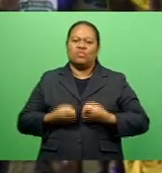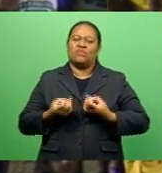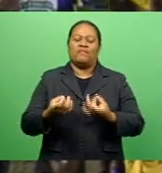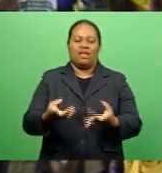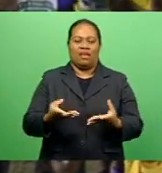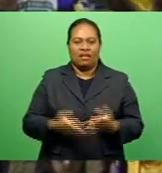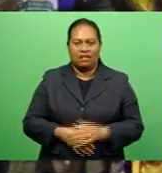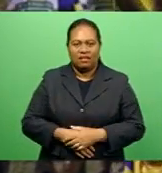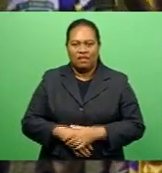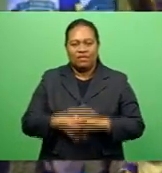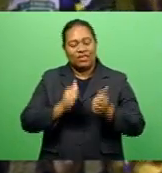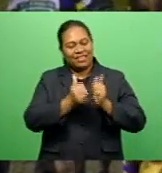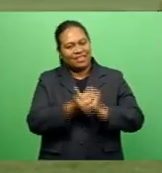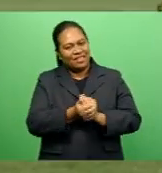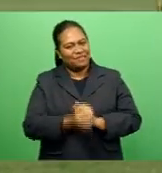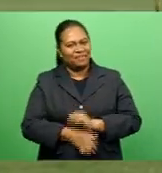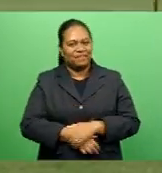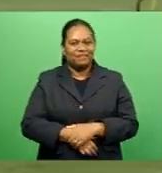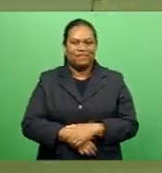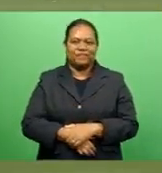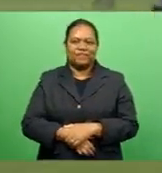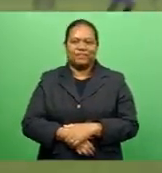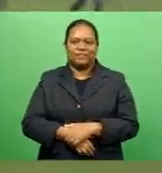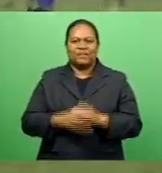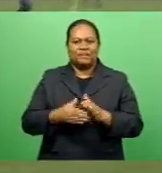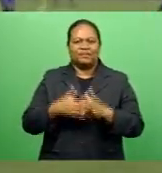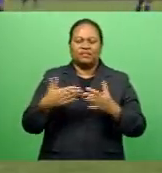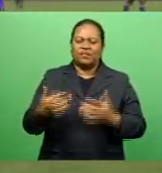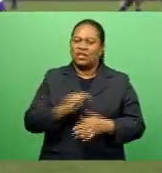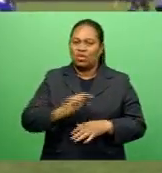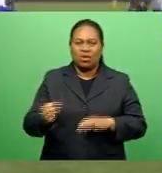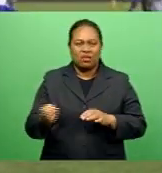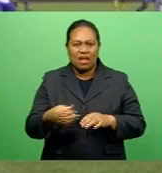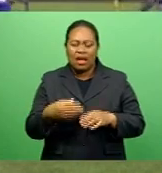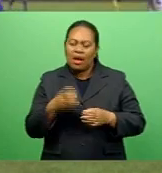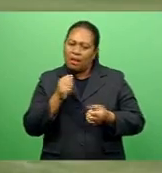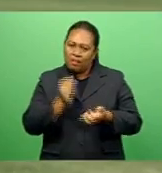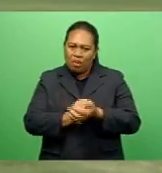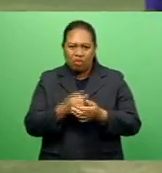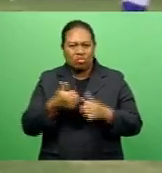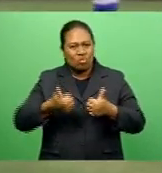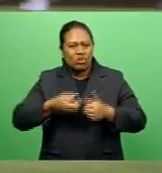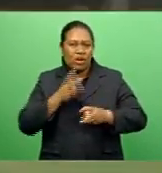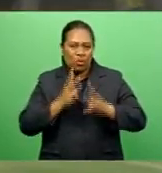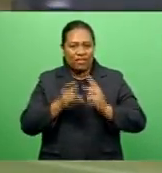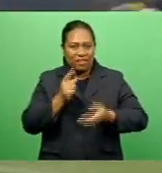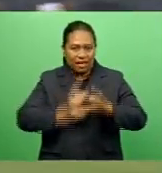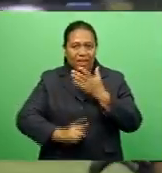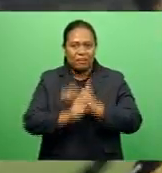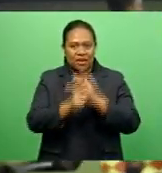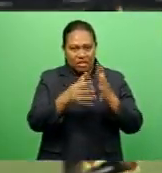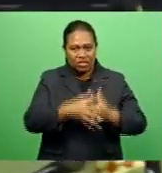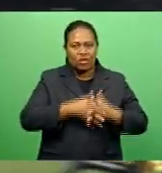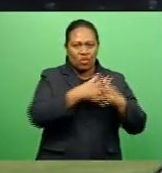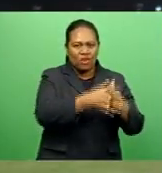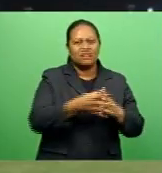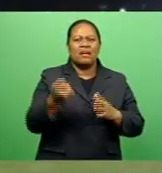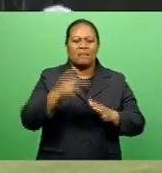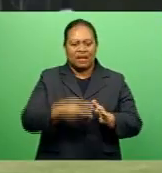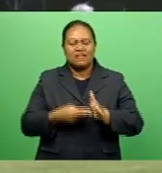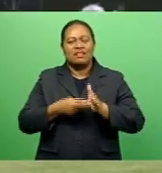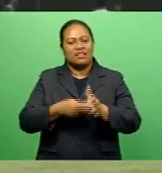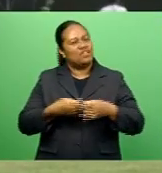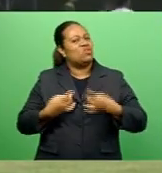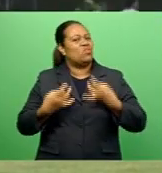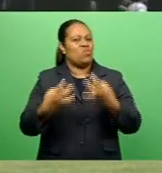the games in the Super Premier. Despite the unfavorable weather condition in the Western Division, the Nandi football side is ready